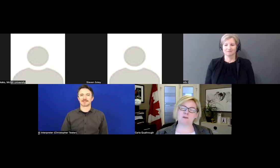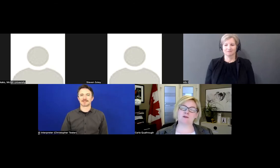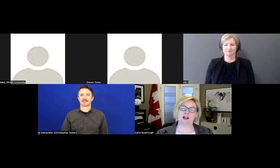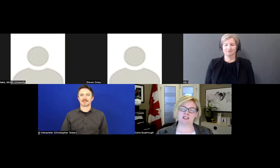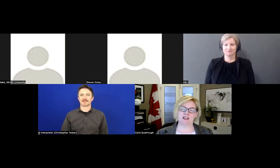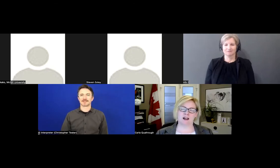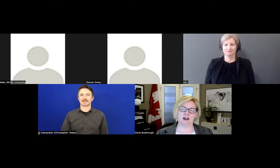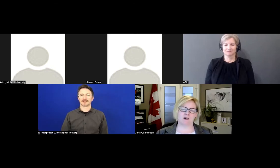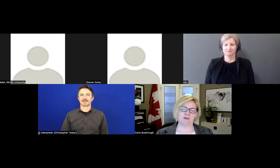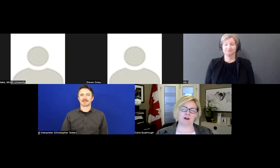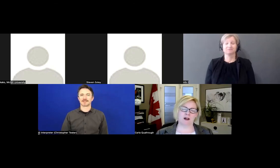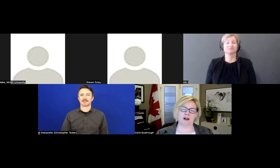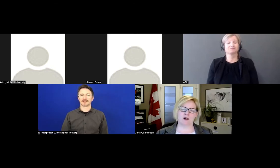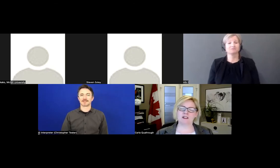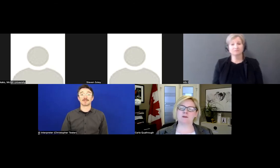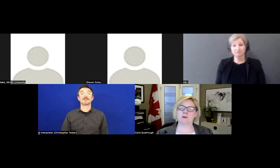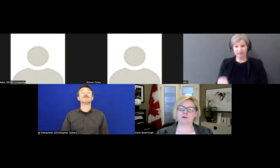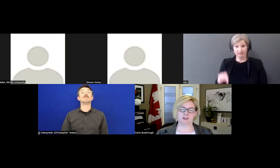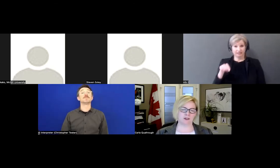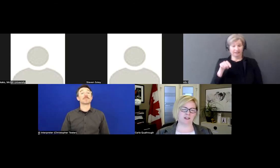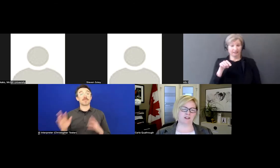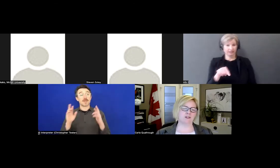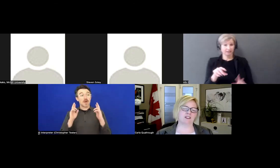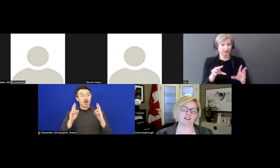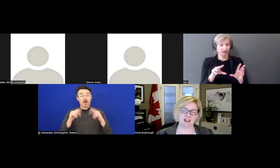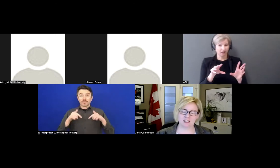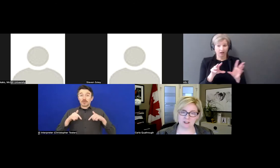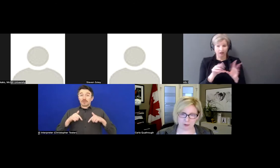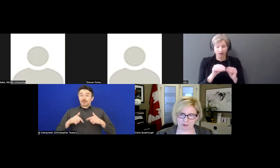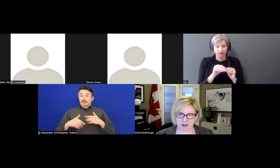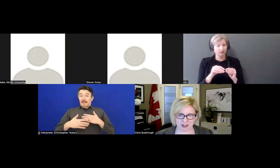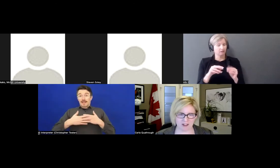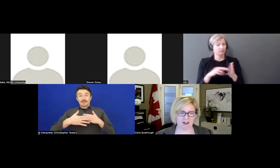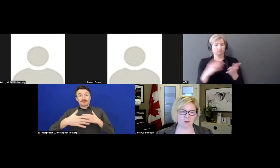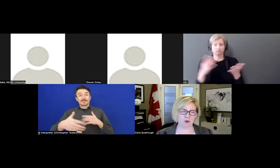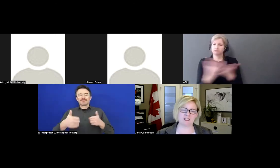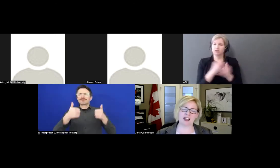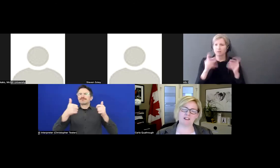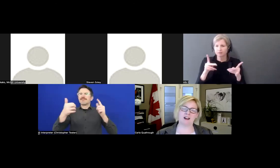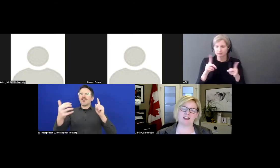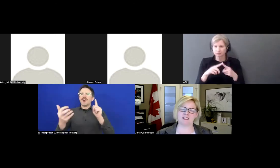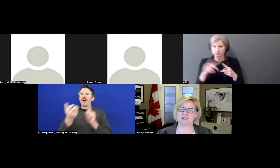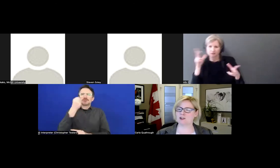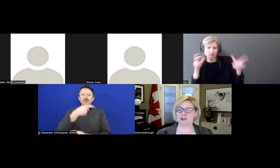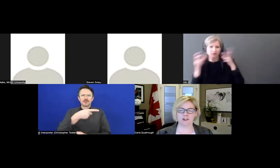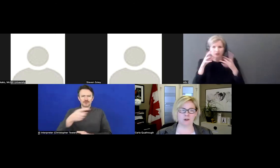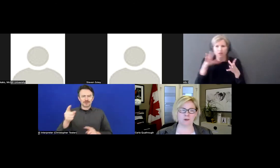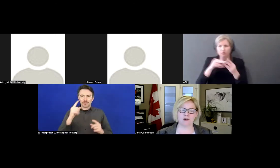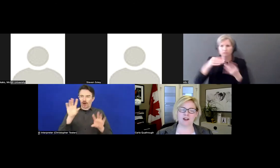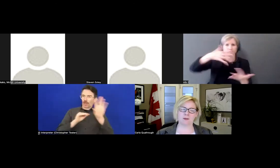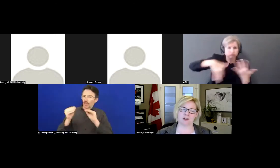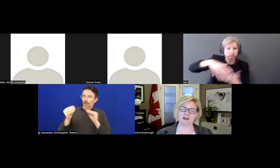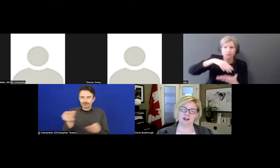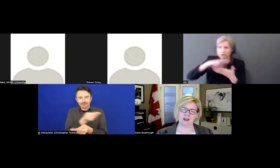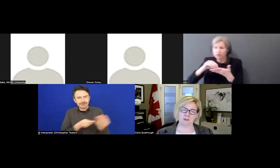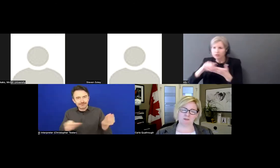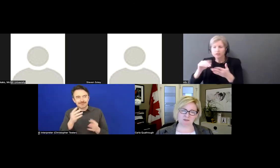event provides an awesome opportunity to do just that, to learn from each other and work together as an international community